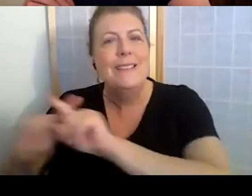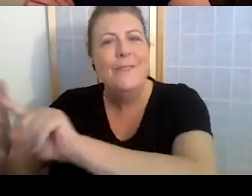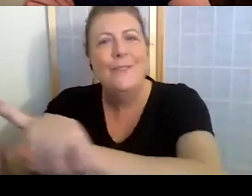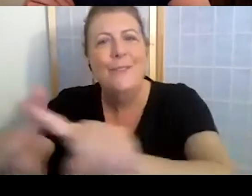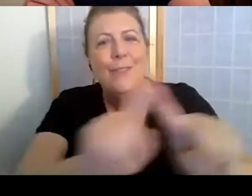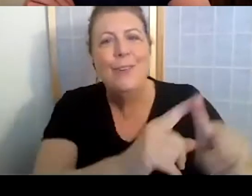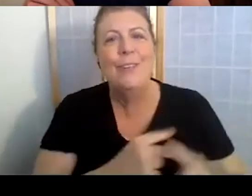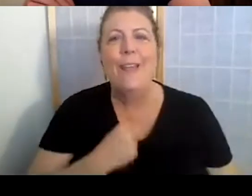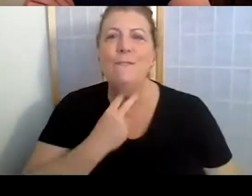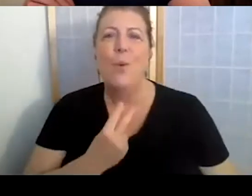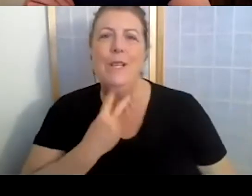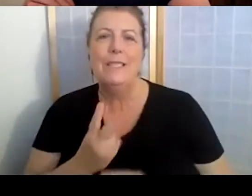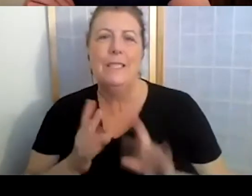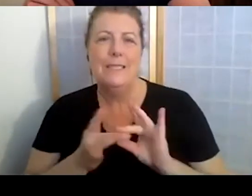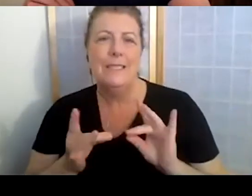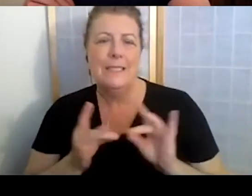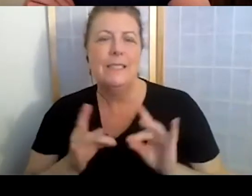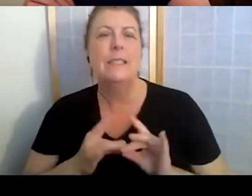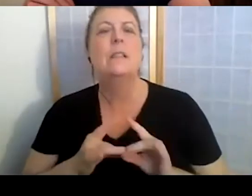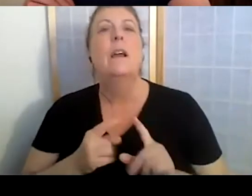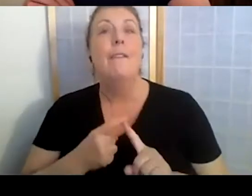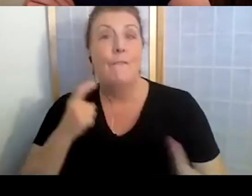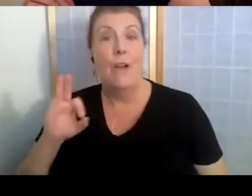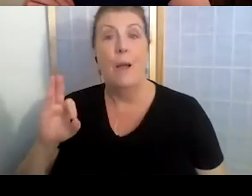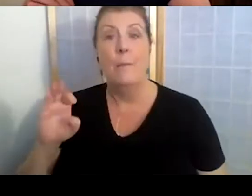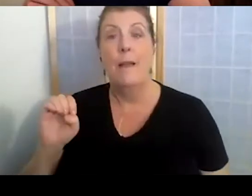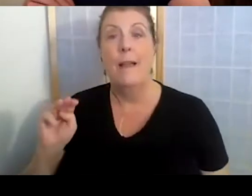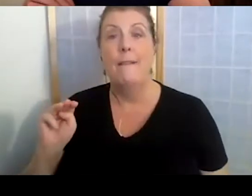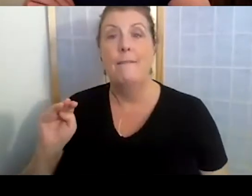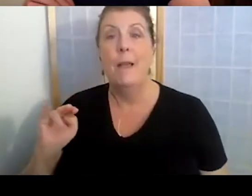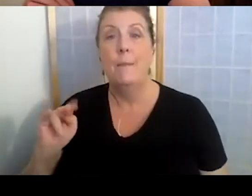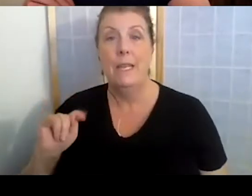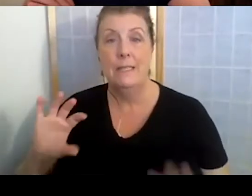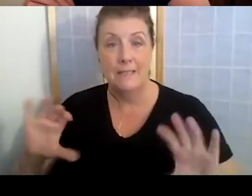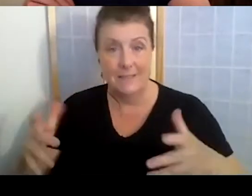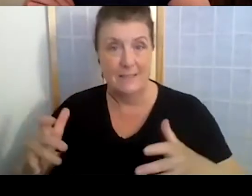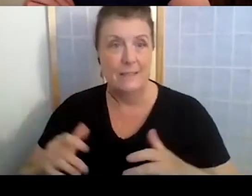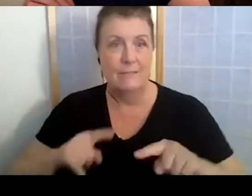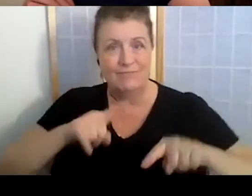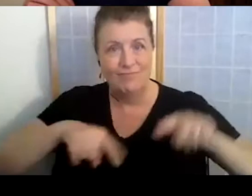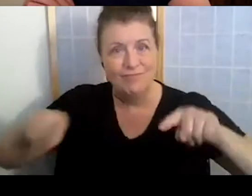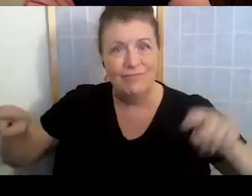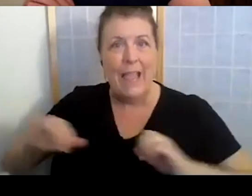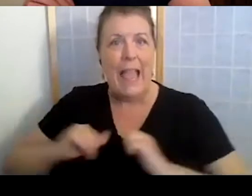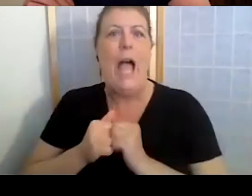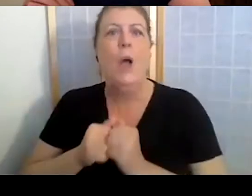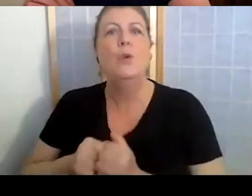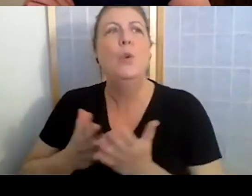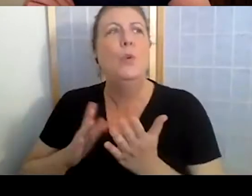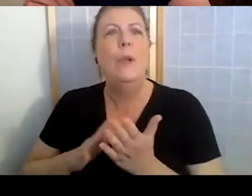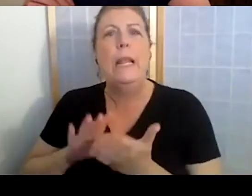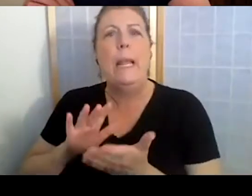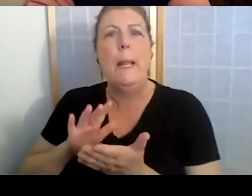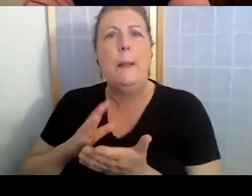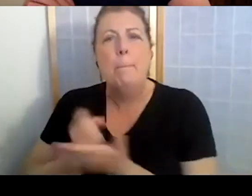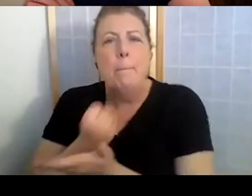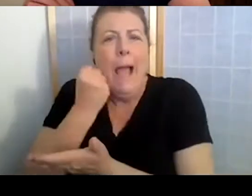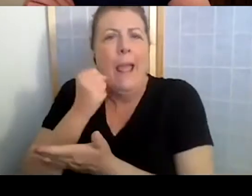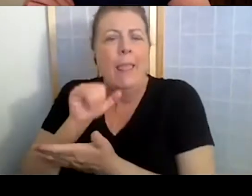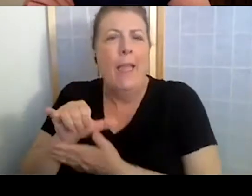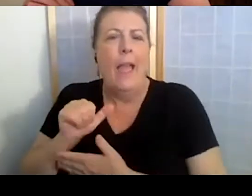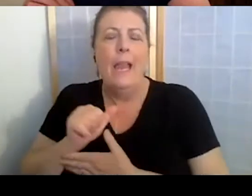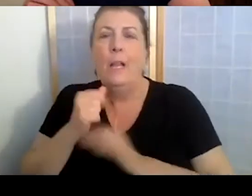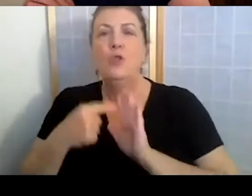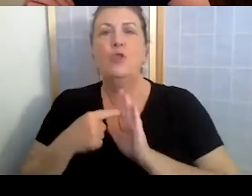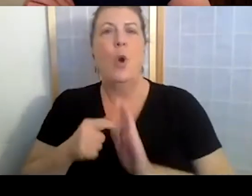the feminists as well, yes. you know, and how can we mine that and really show that we're not, just because that we're women